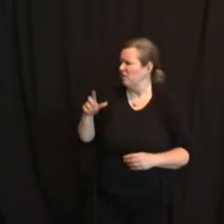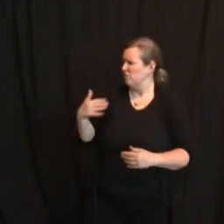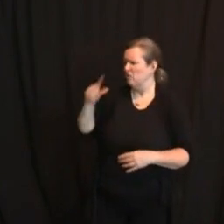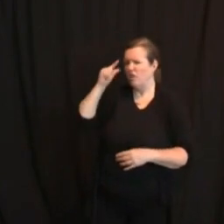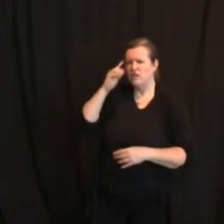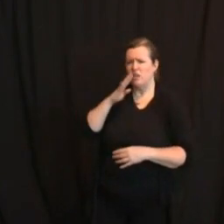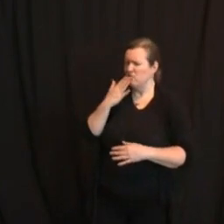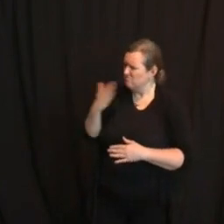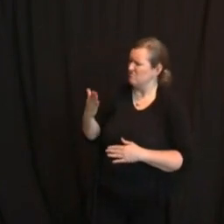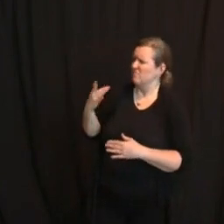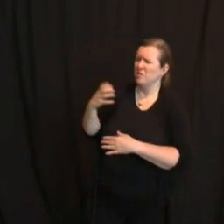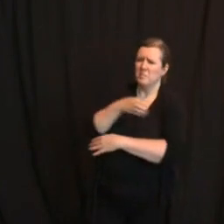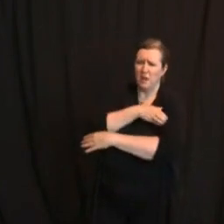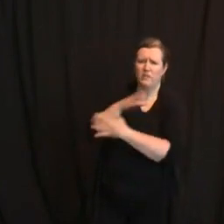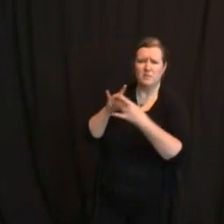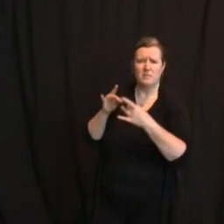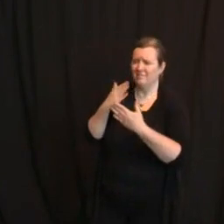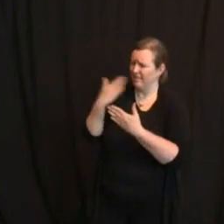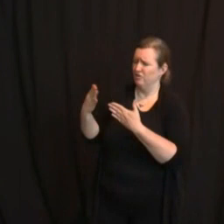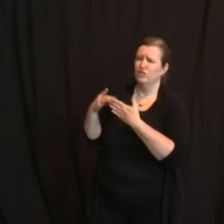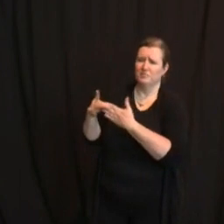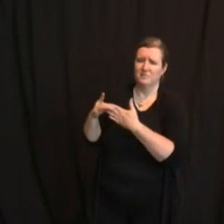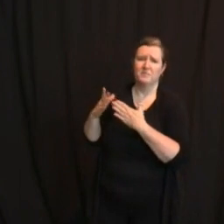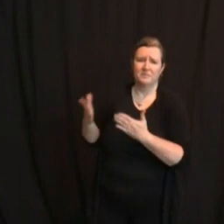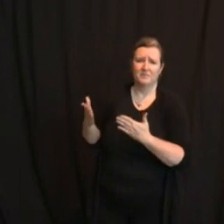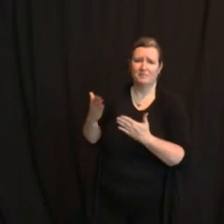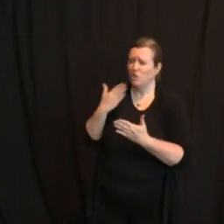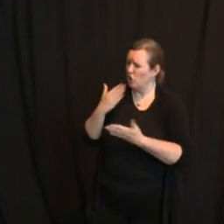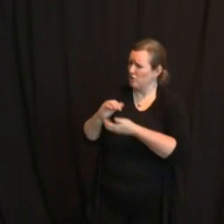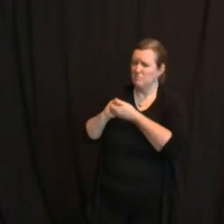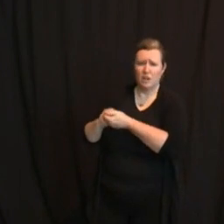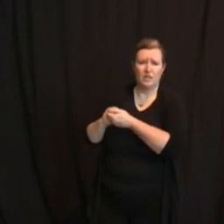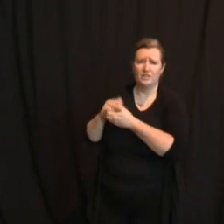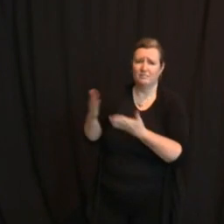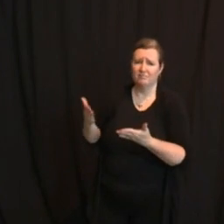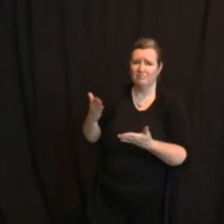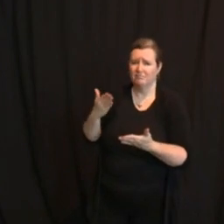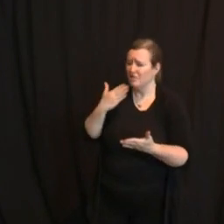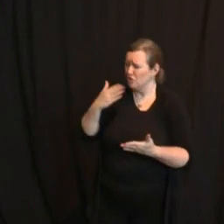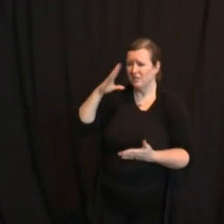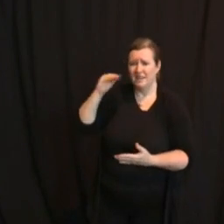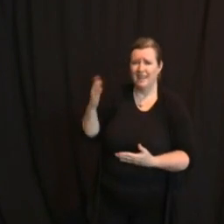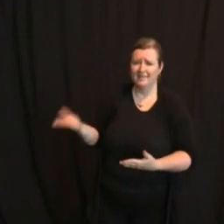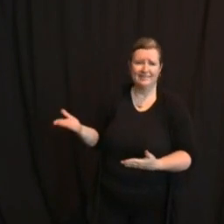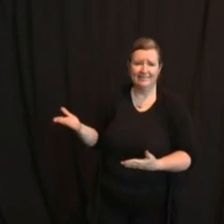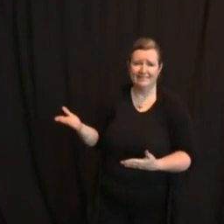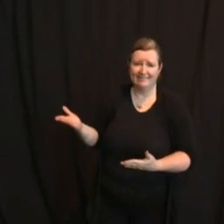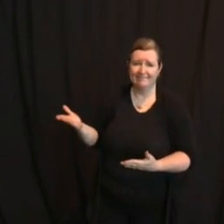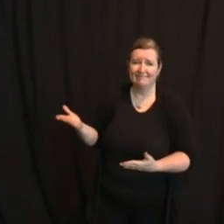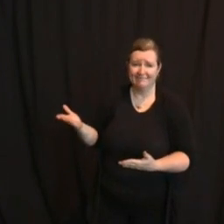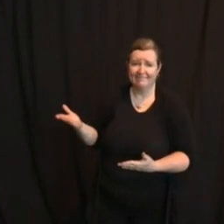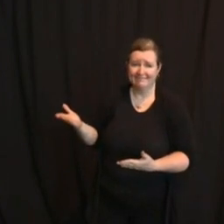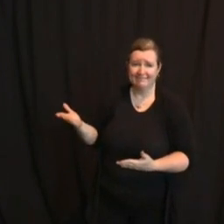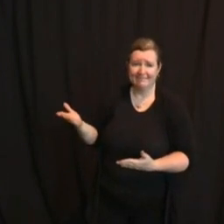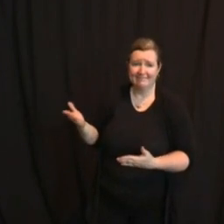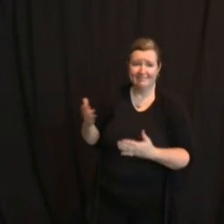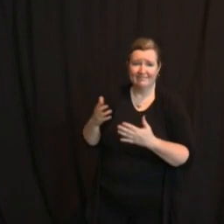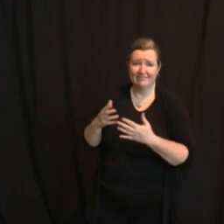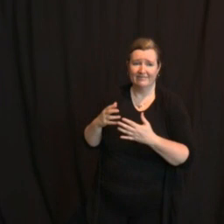for your leadership and your partnership. You're such a good guy. In fact, you even just promoted Della Mater.